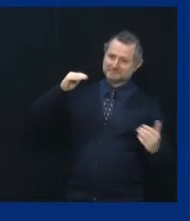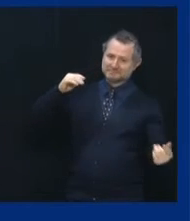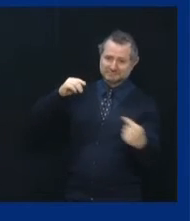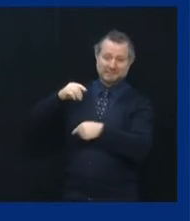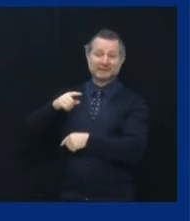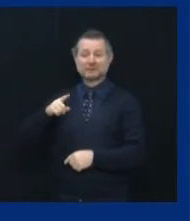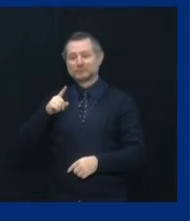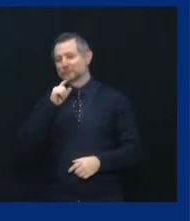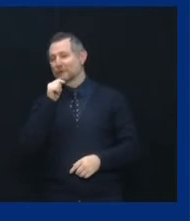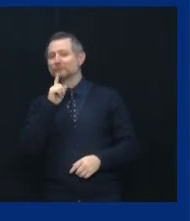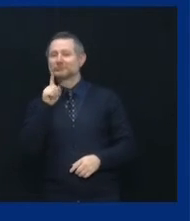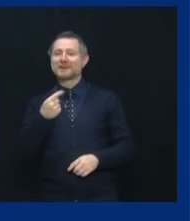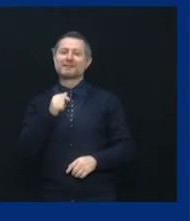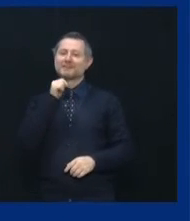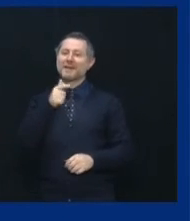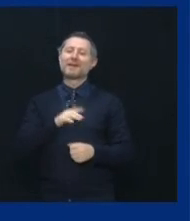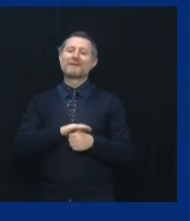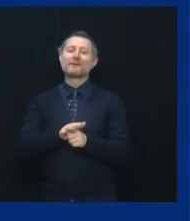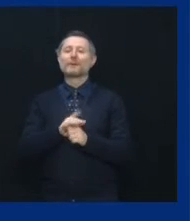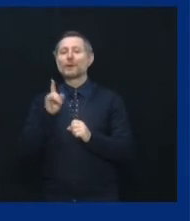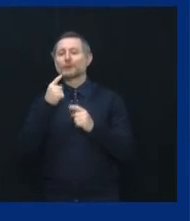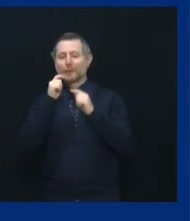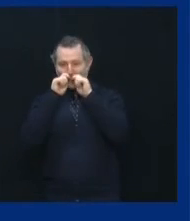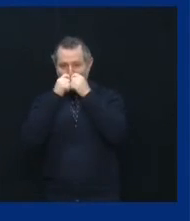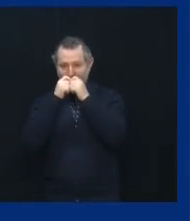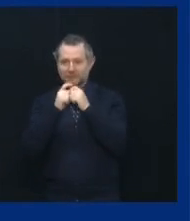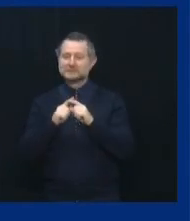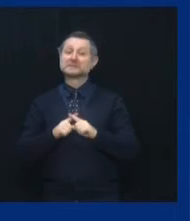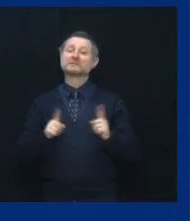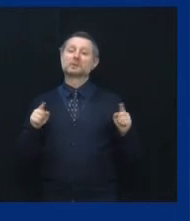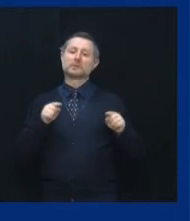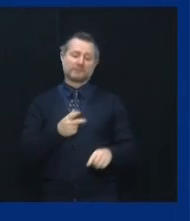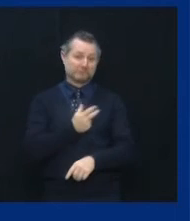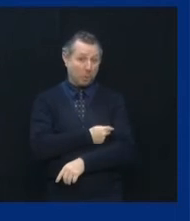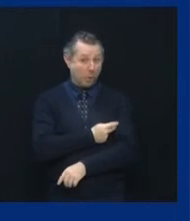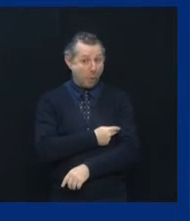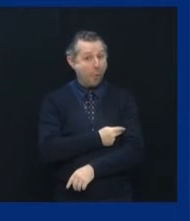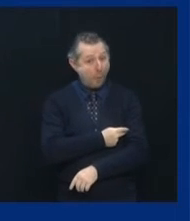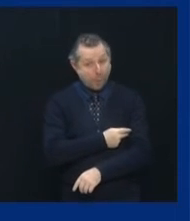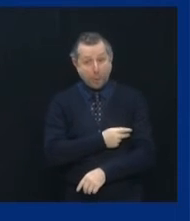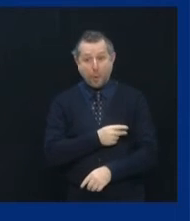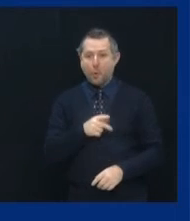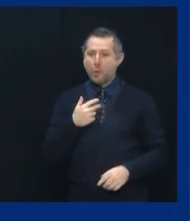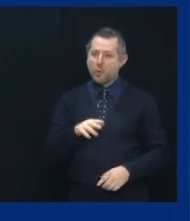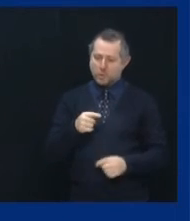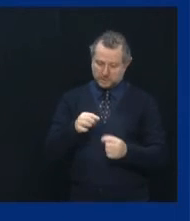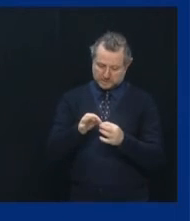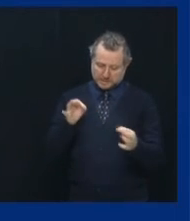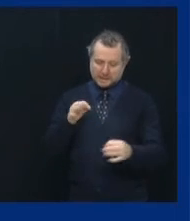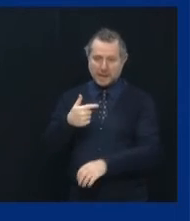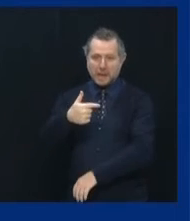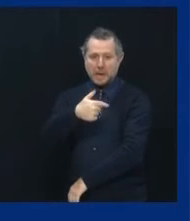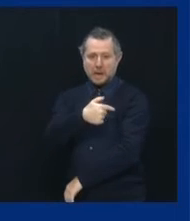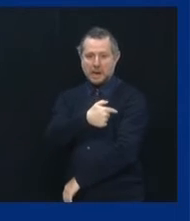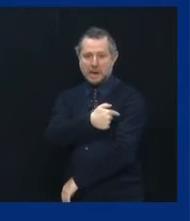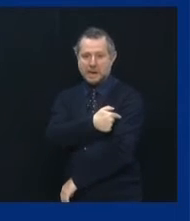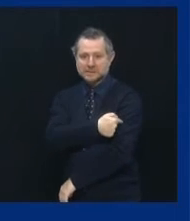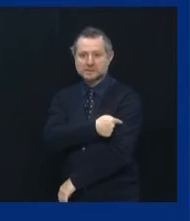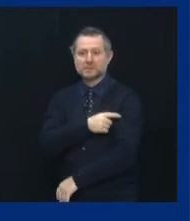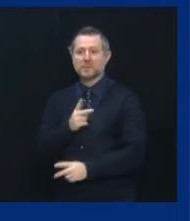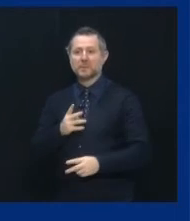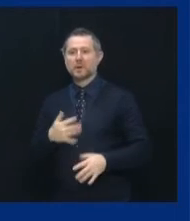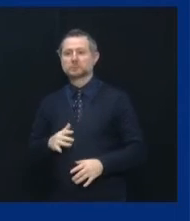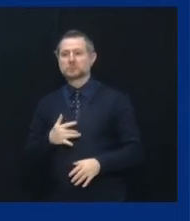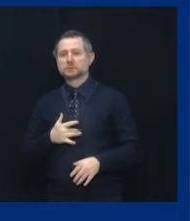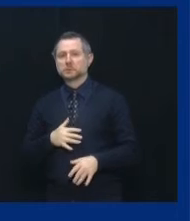This is a vaccine. It's a needle. People are nervous about vaccines. There was skepticism about the way this